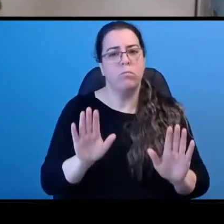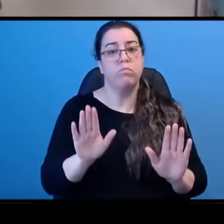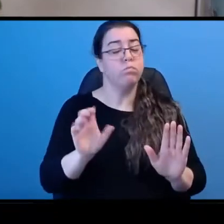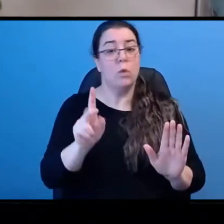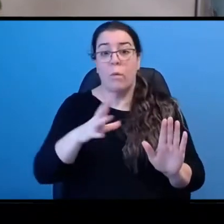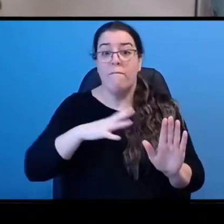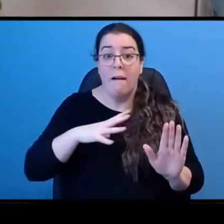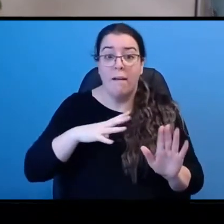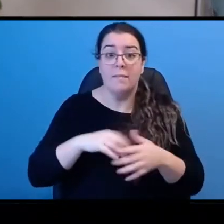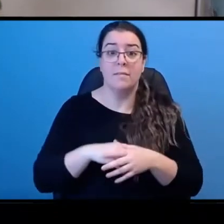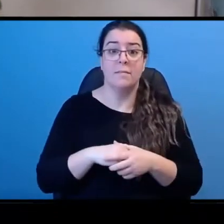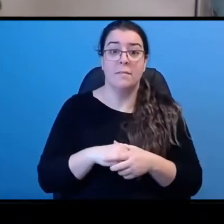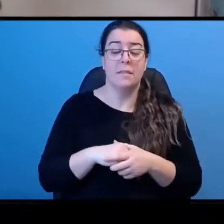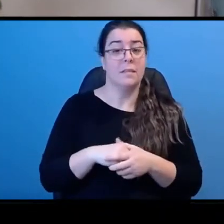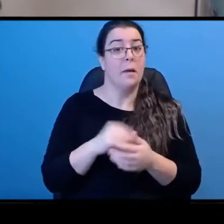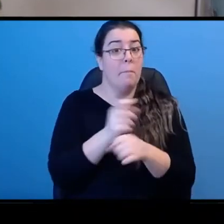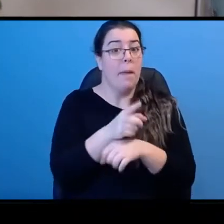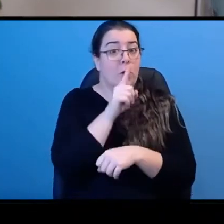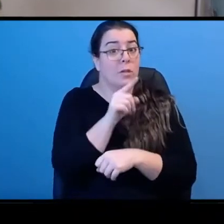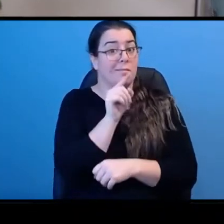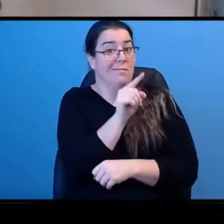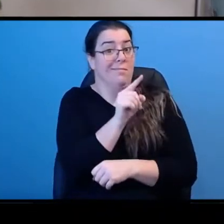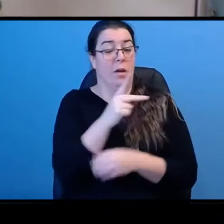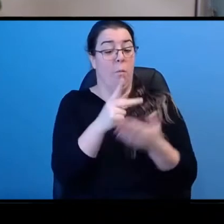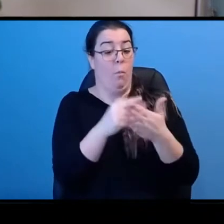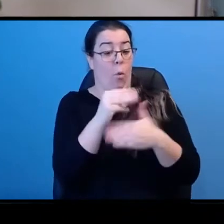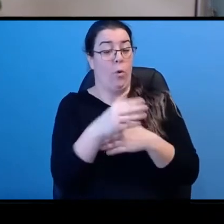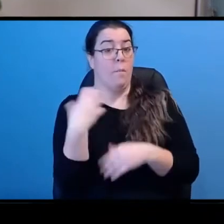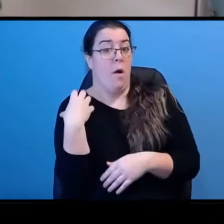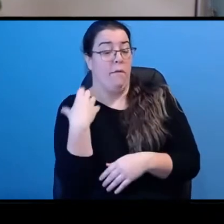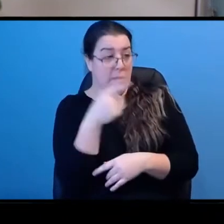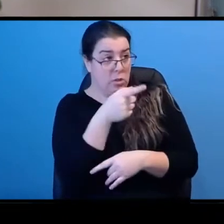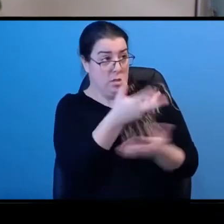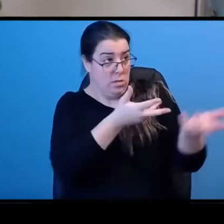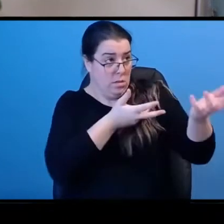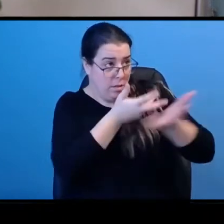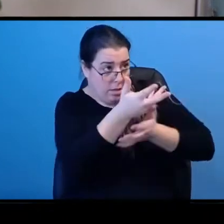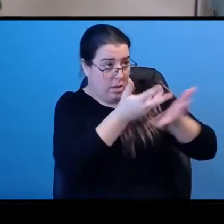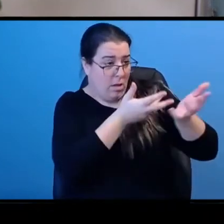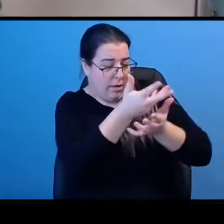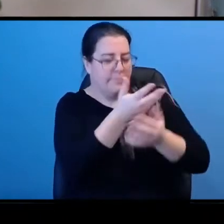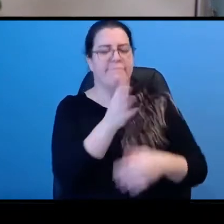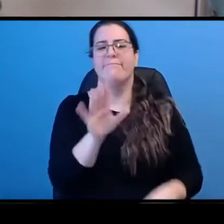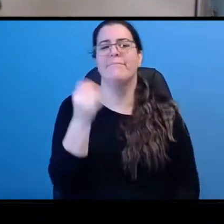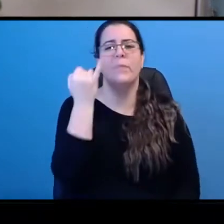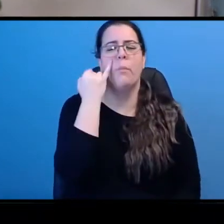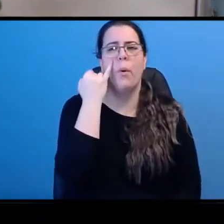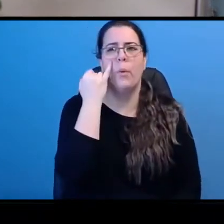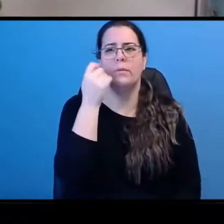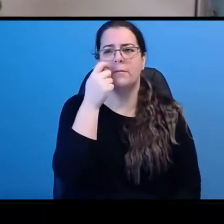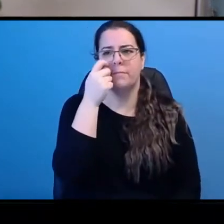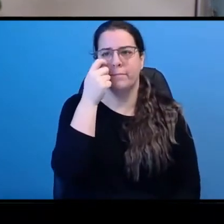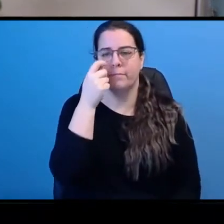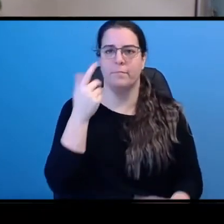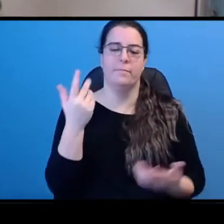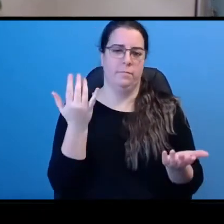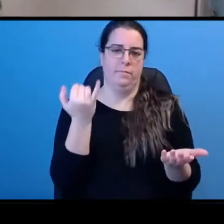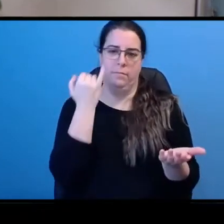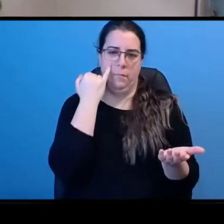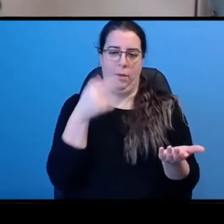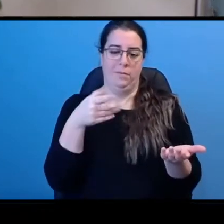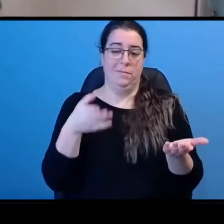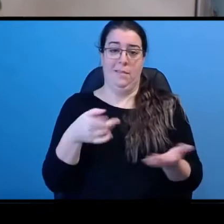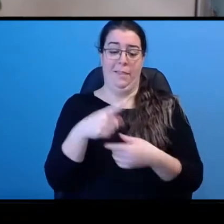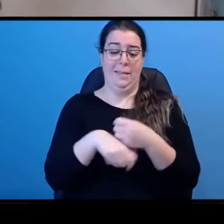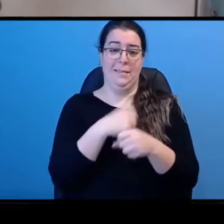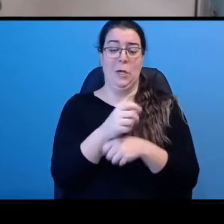your program officer. If huge details like for example, during this year, we had a whole festival